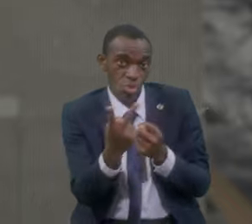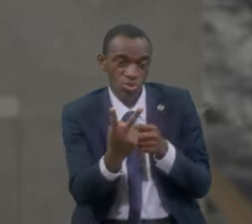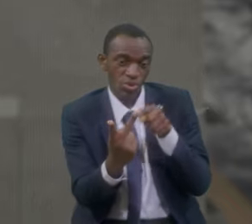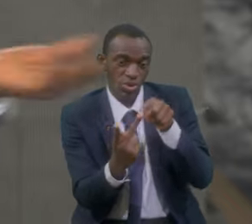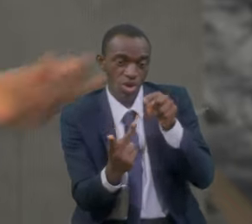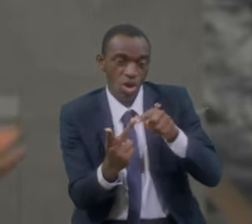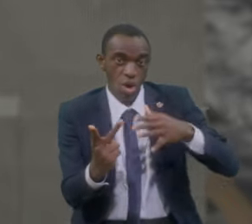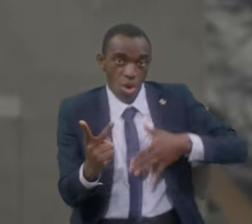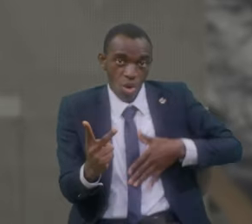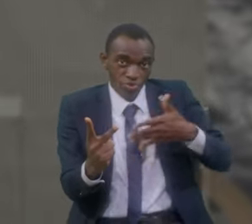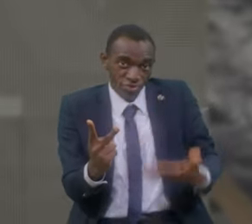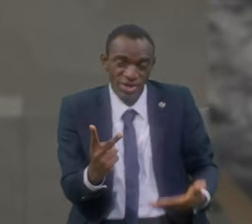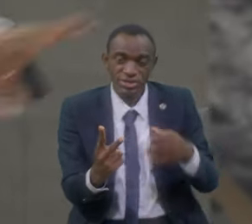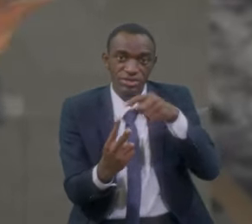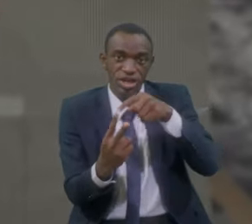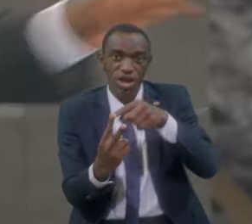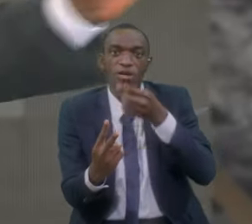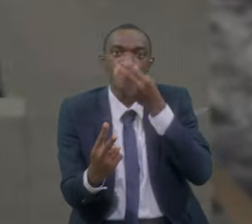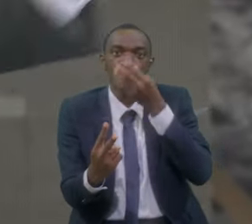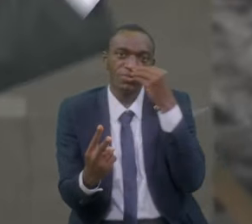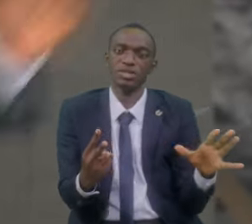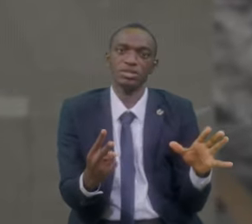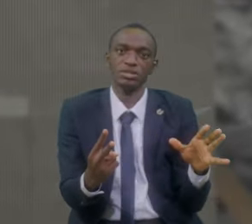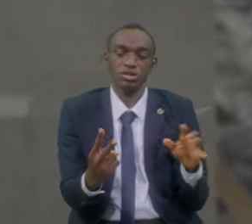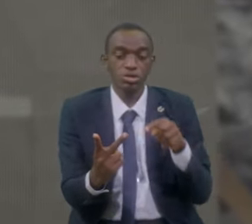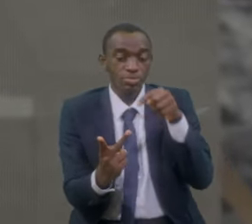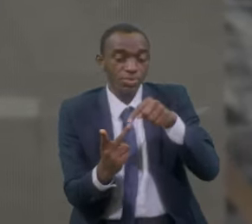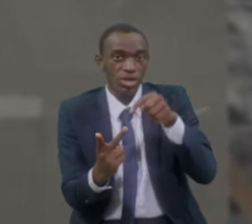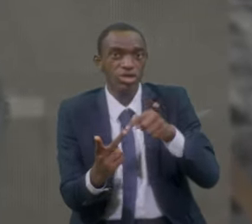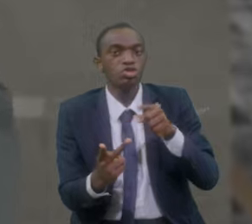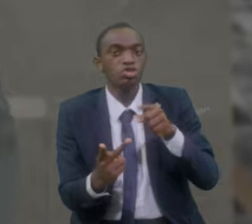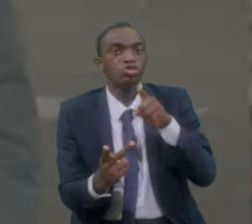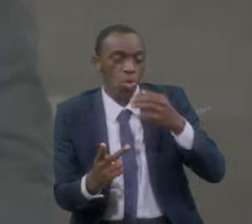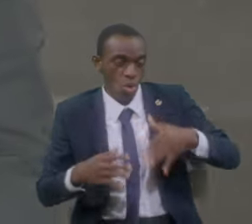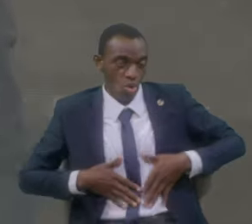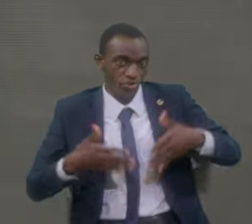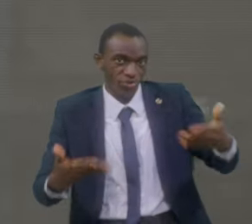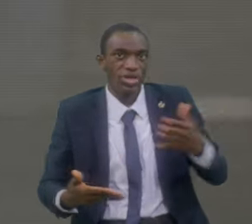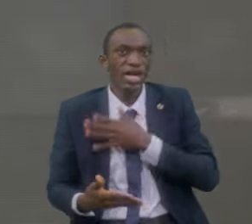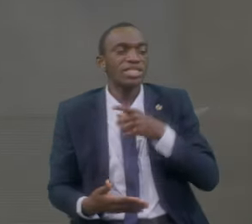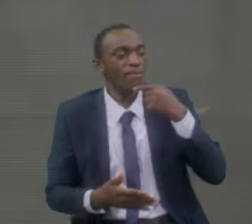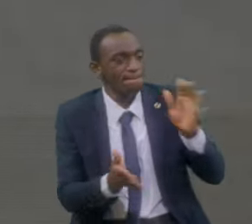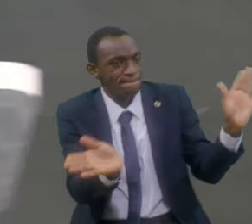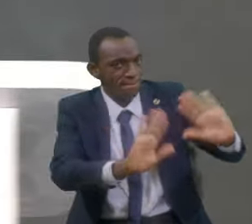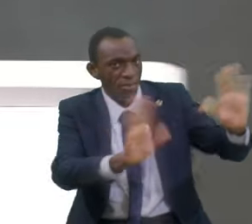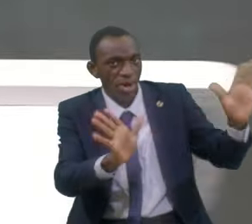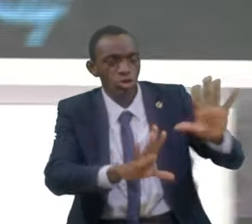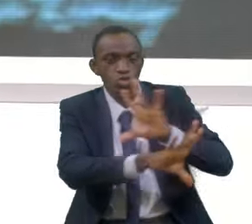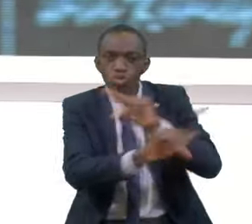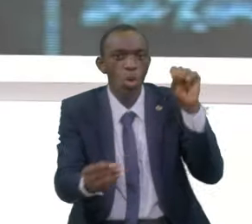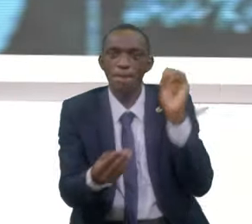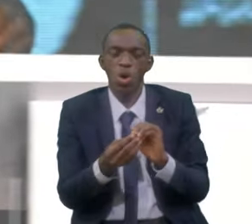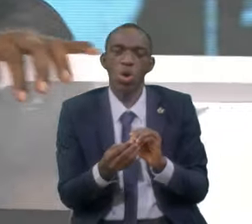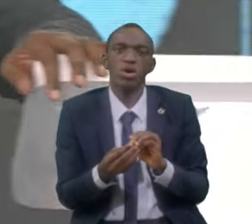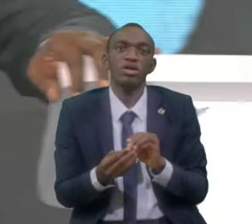Confess and forsake. Confess and say bye-bye. No more. And remember,